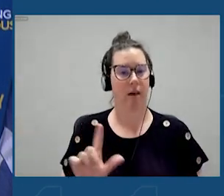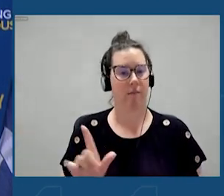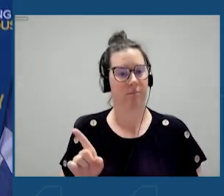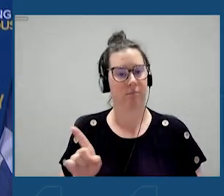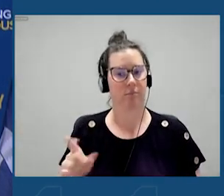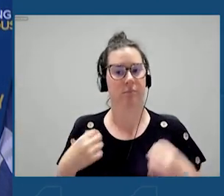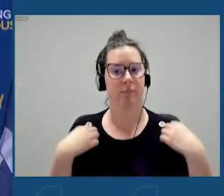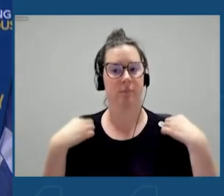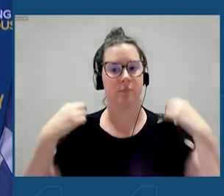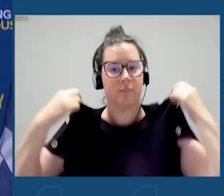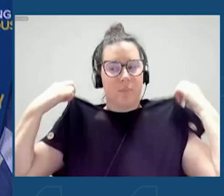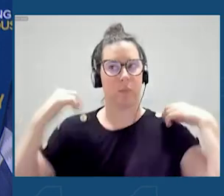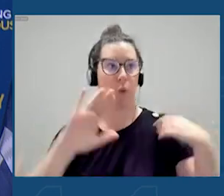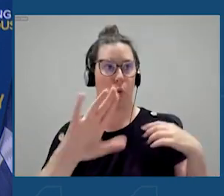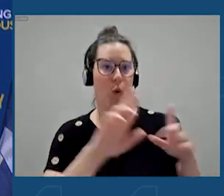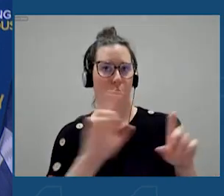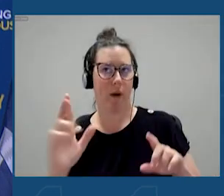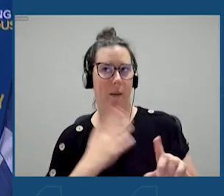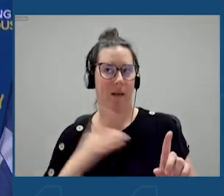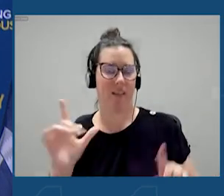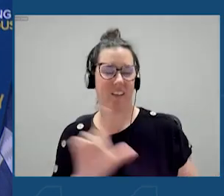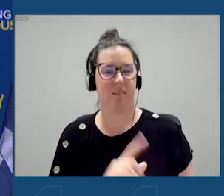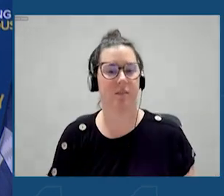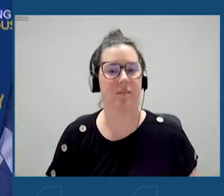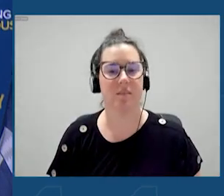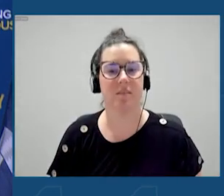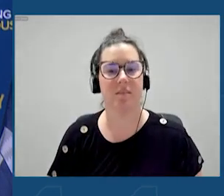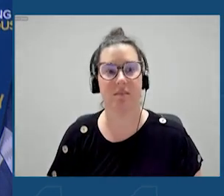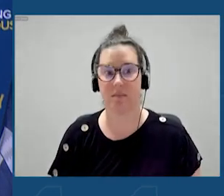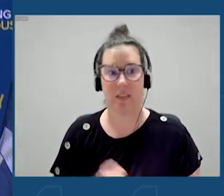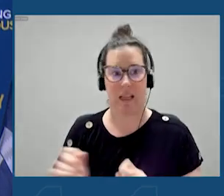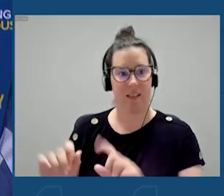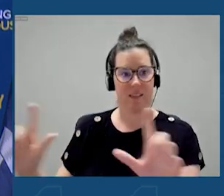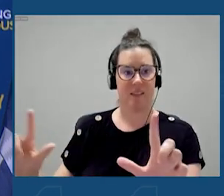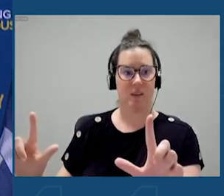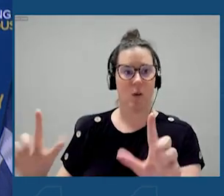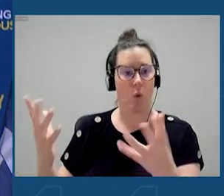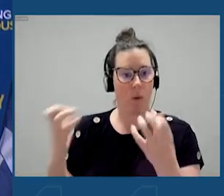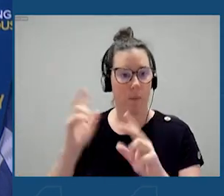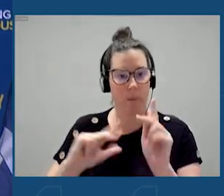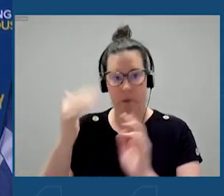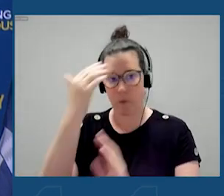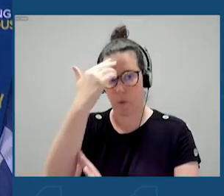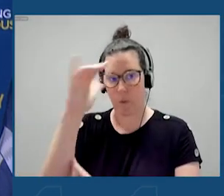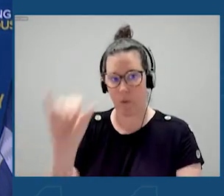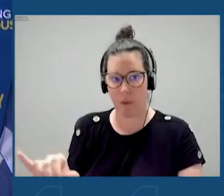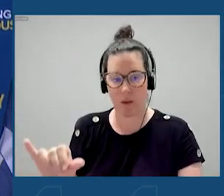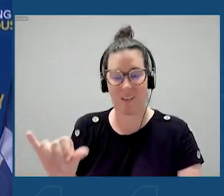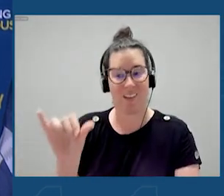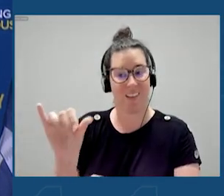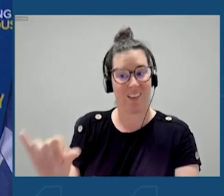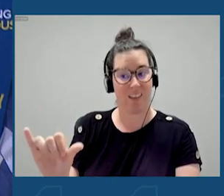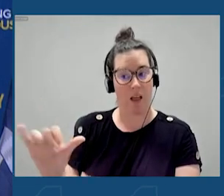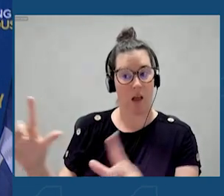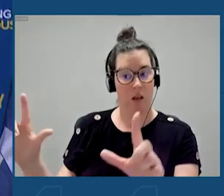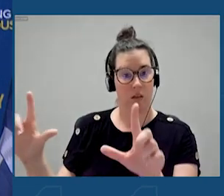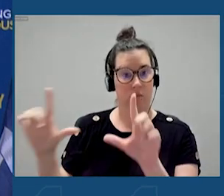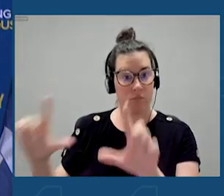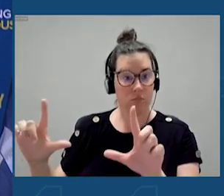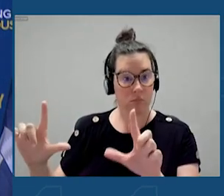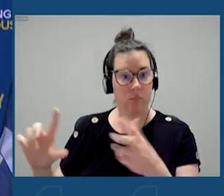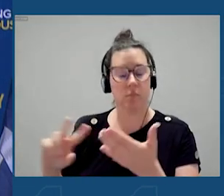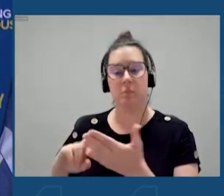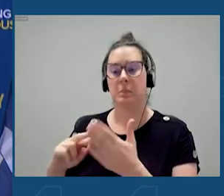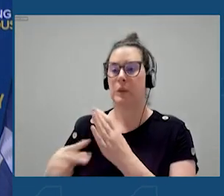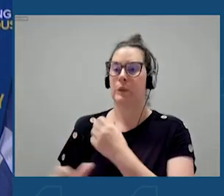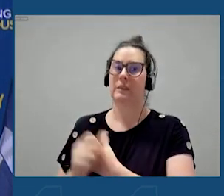right. You can't miss that. And we want people to be aware of this and know that that is a warning danger sign. If you walk